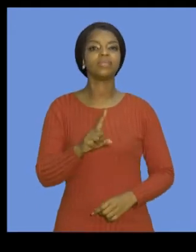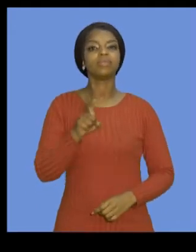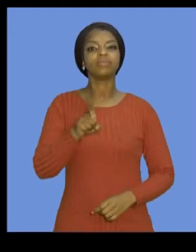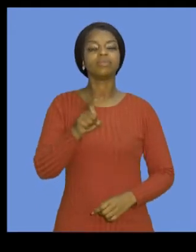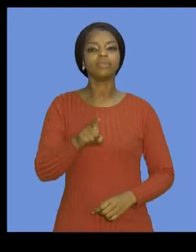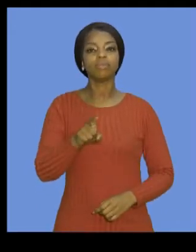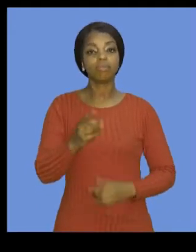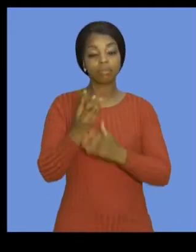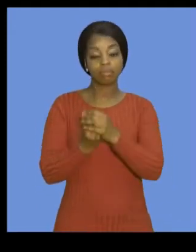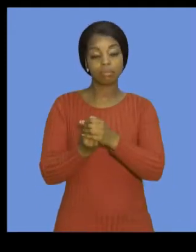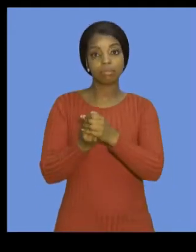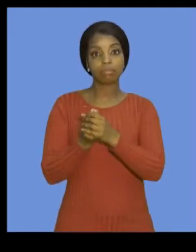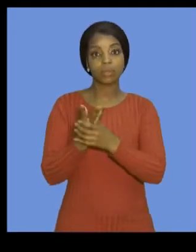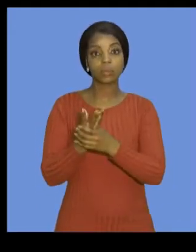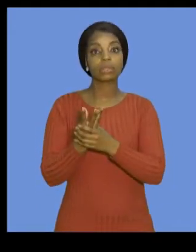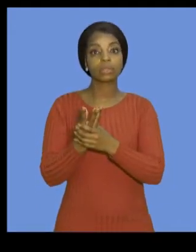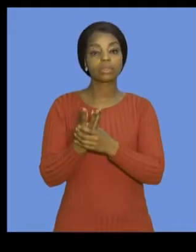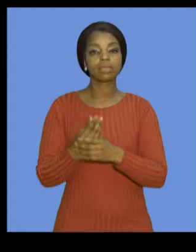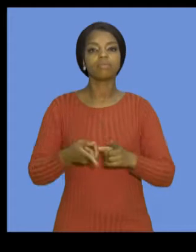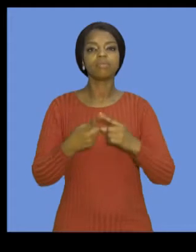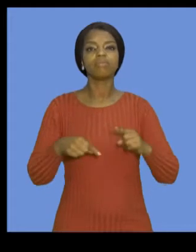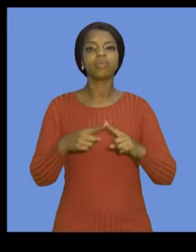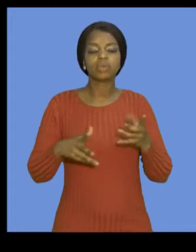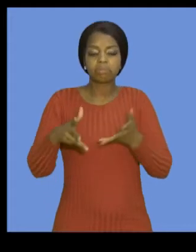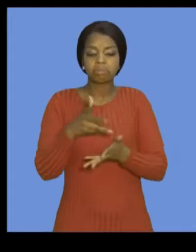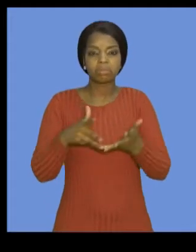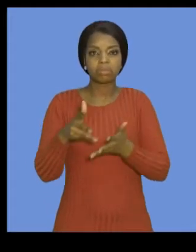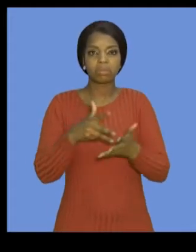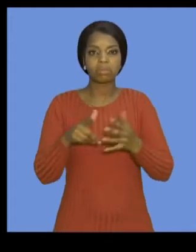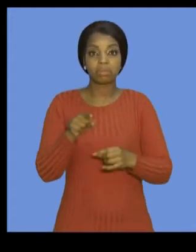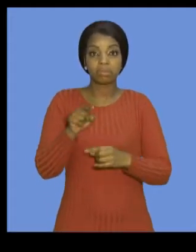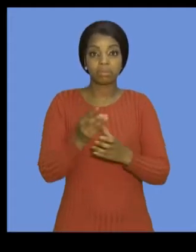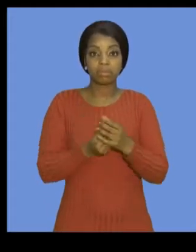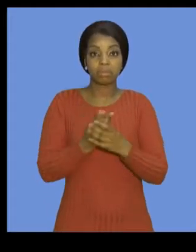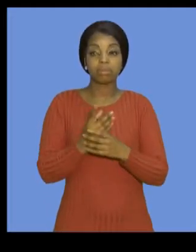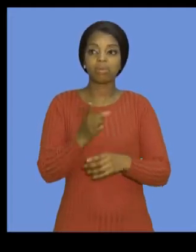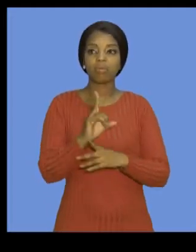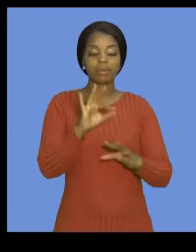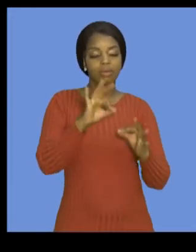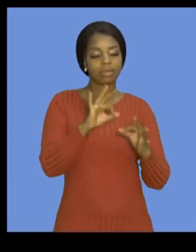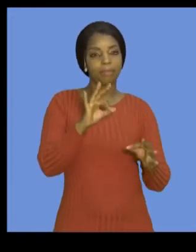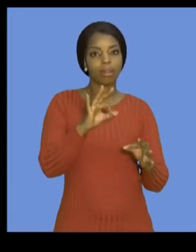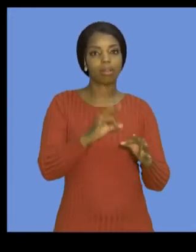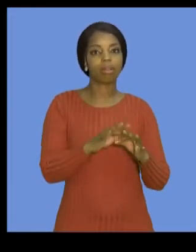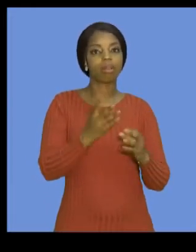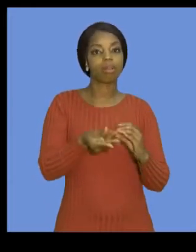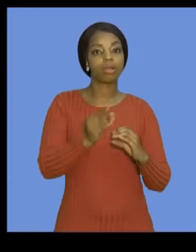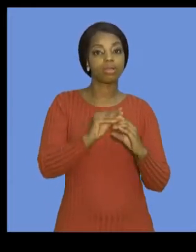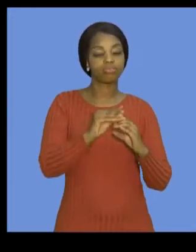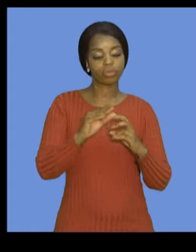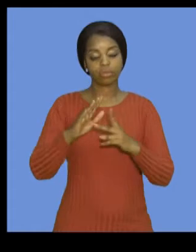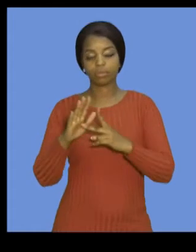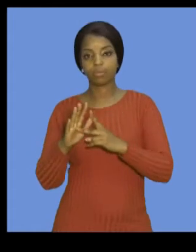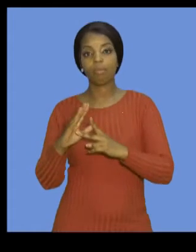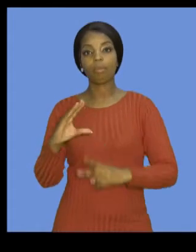types of growth that we talk about, which is the simple interest and the compound interest. Then we have what we